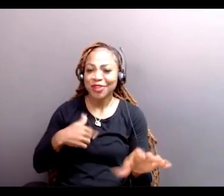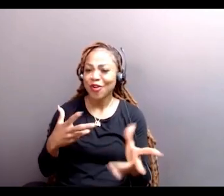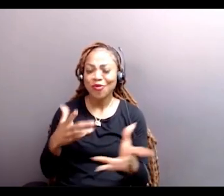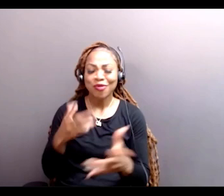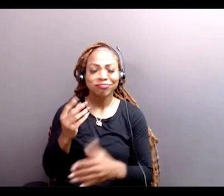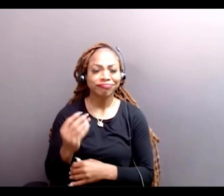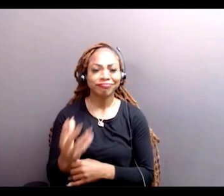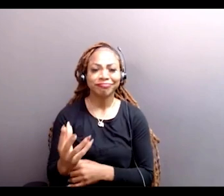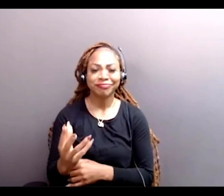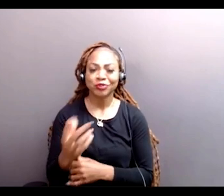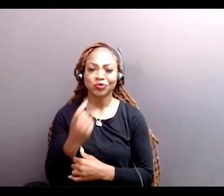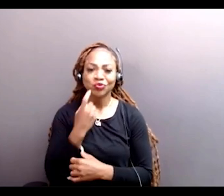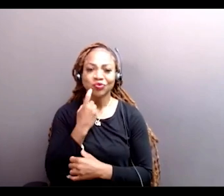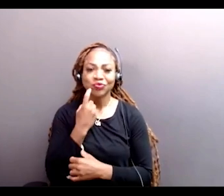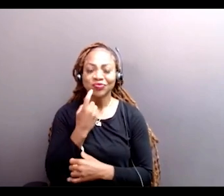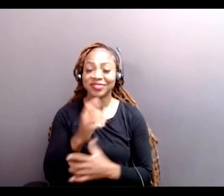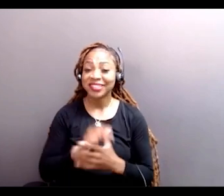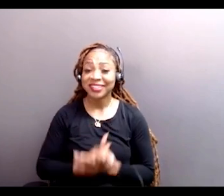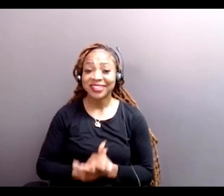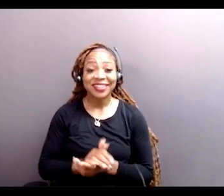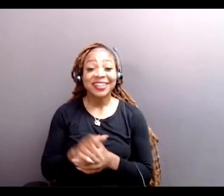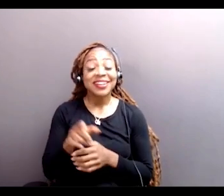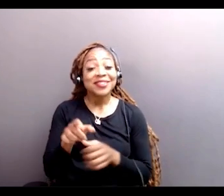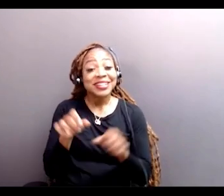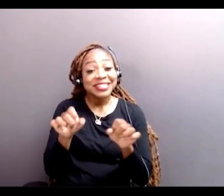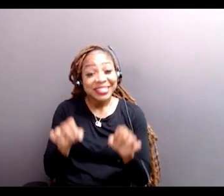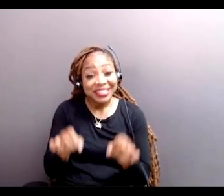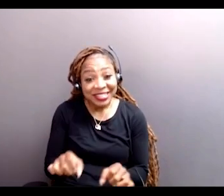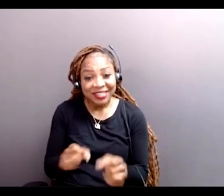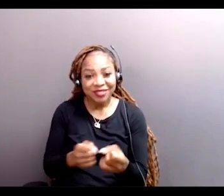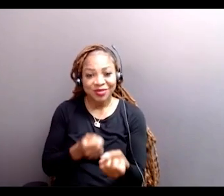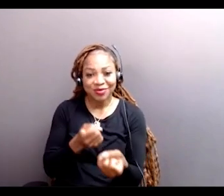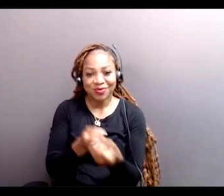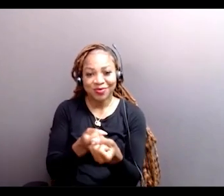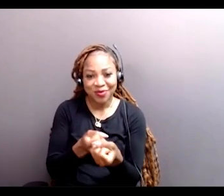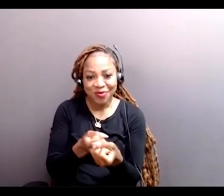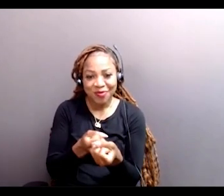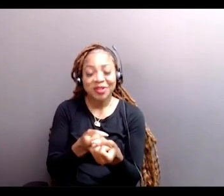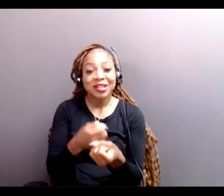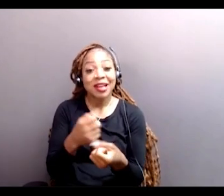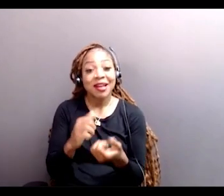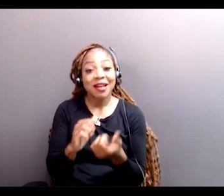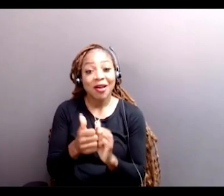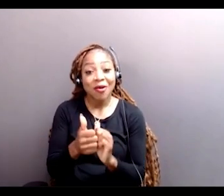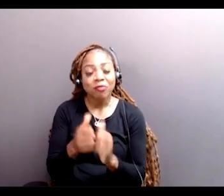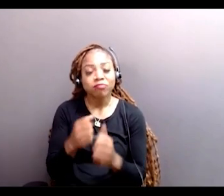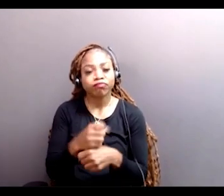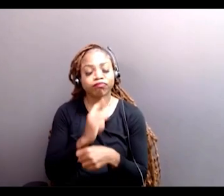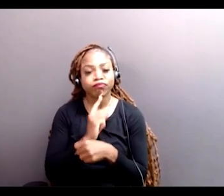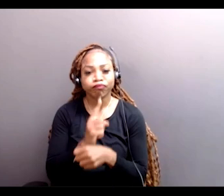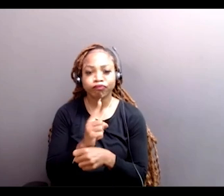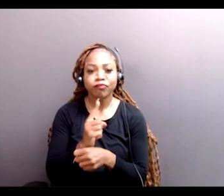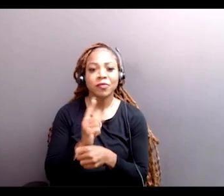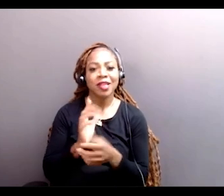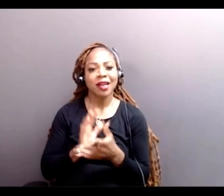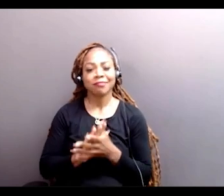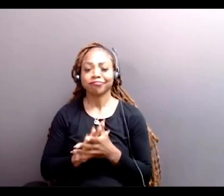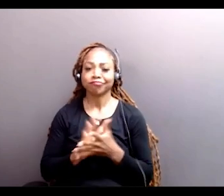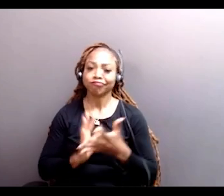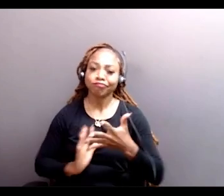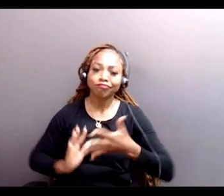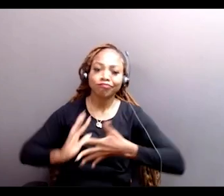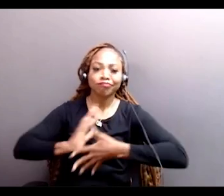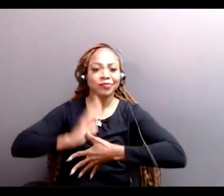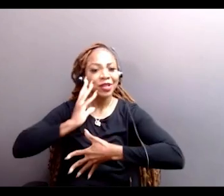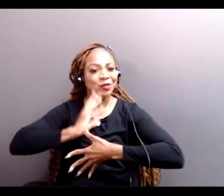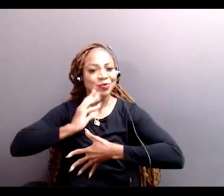talked about this a bit earlier, that we can be supportive in making sure that we have our best experiences in